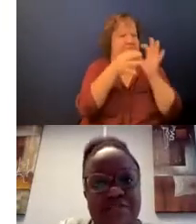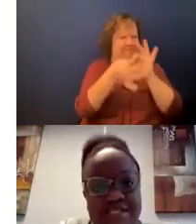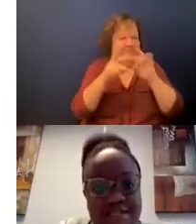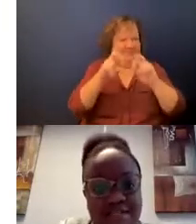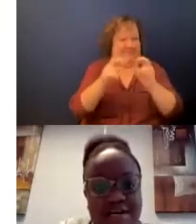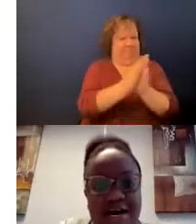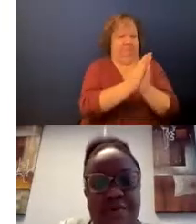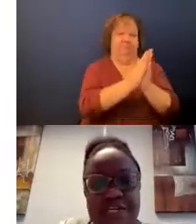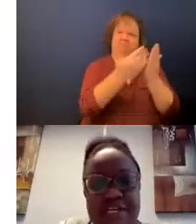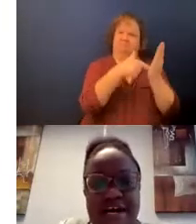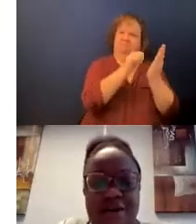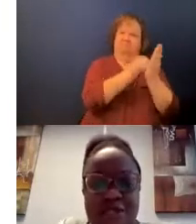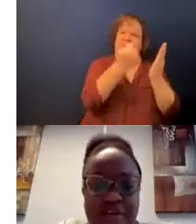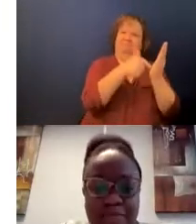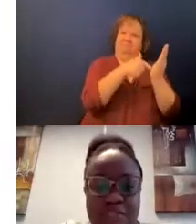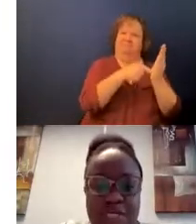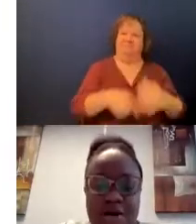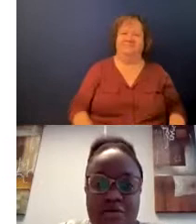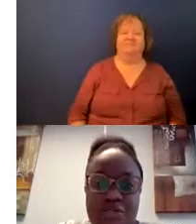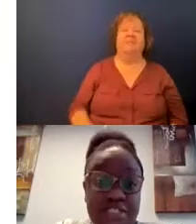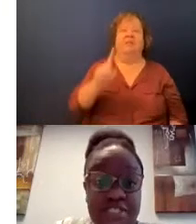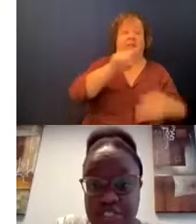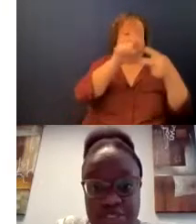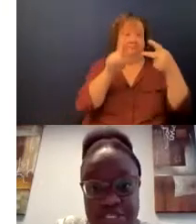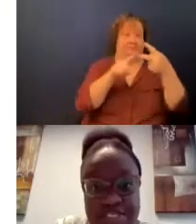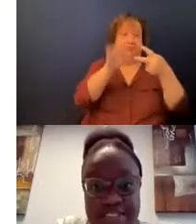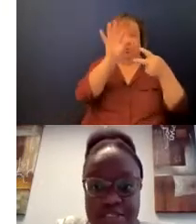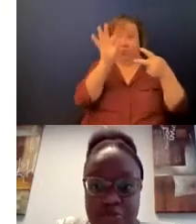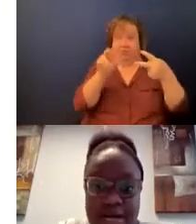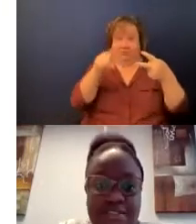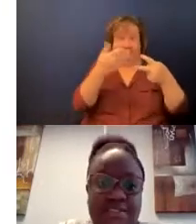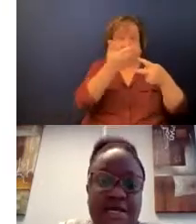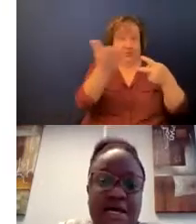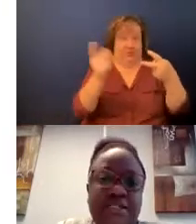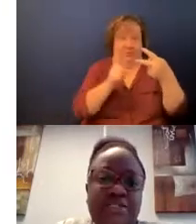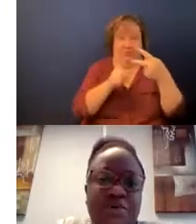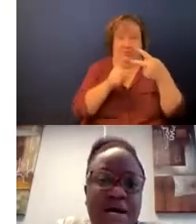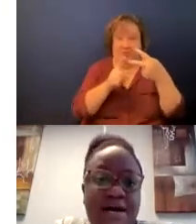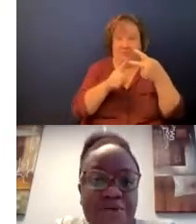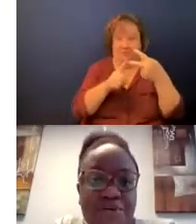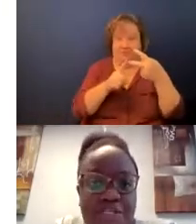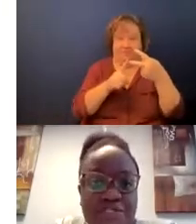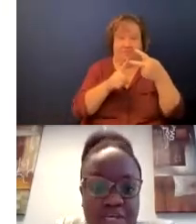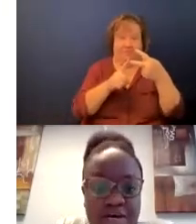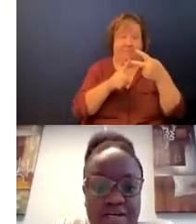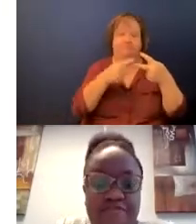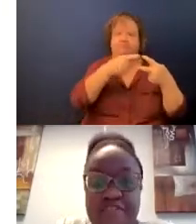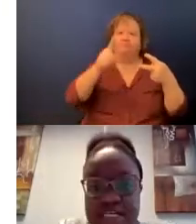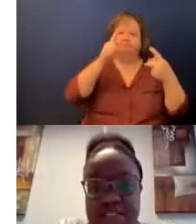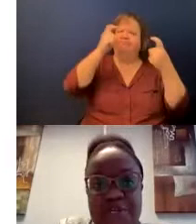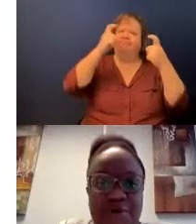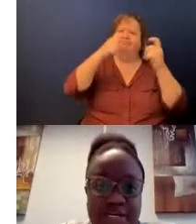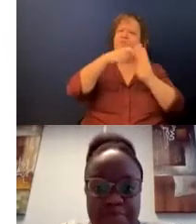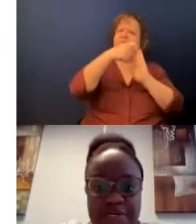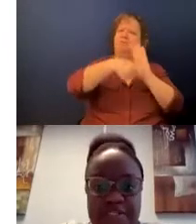designing Youth Excel, we did hear a lot of input around research not translating into practice. And so I am curious to hear if this